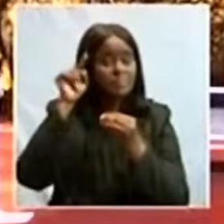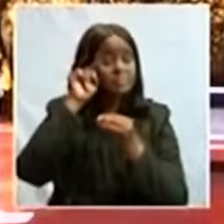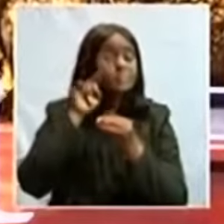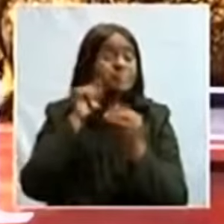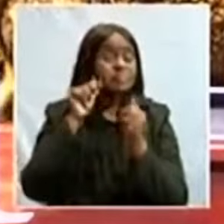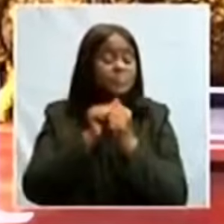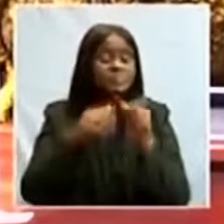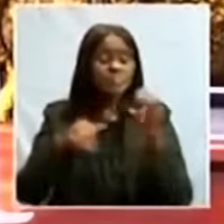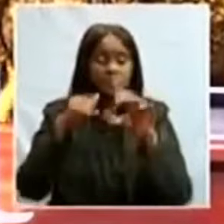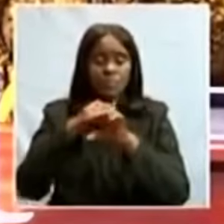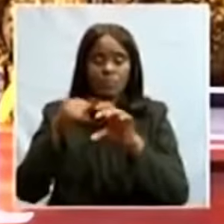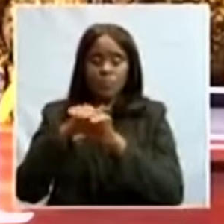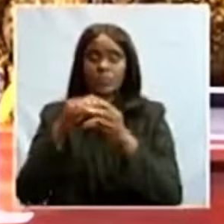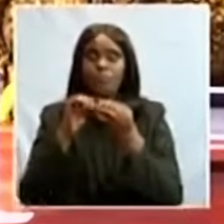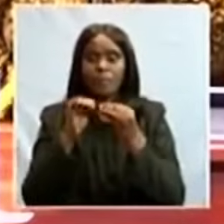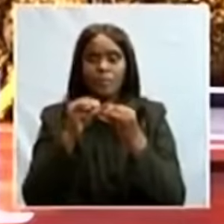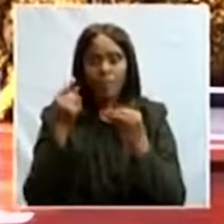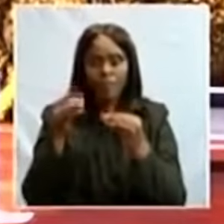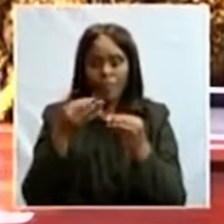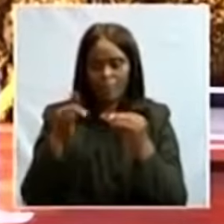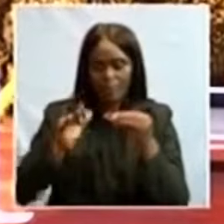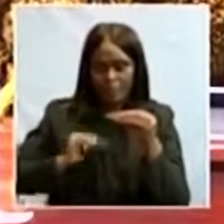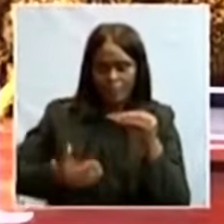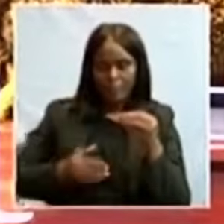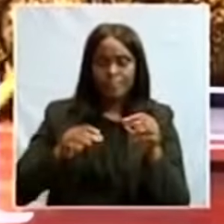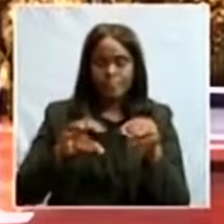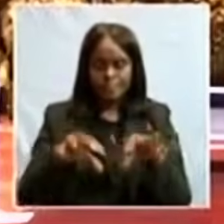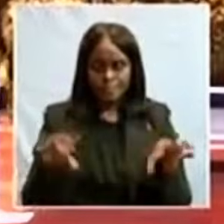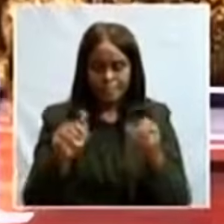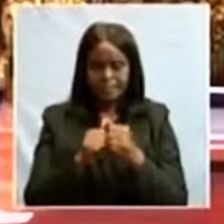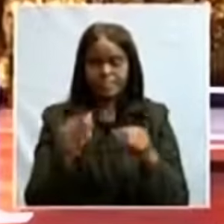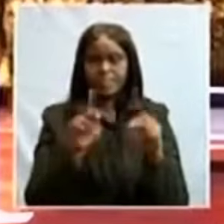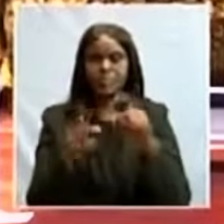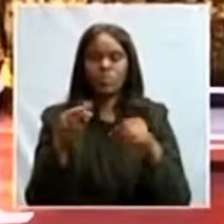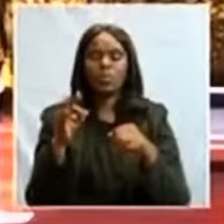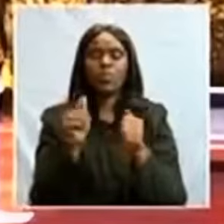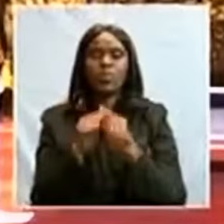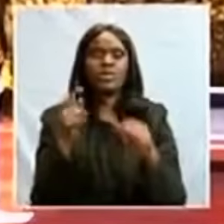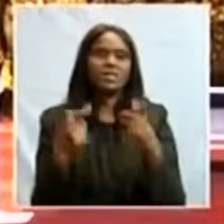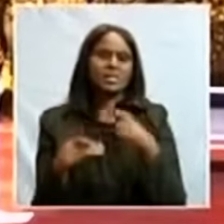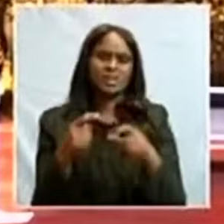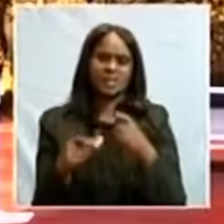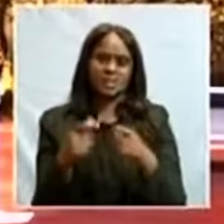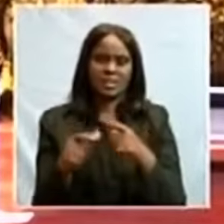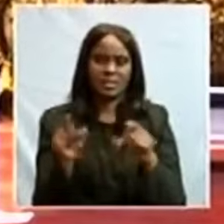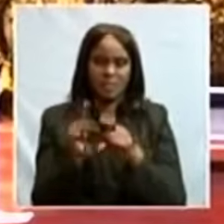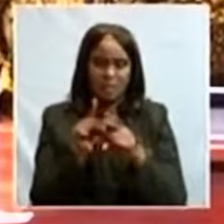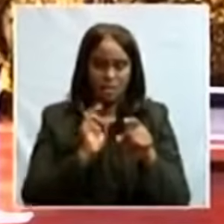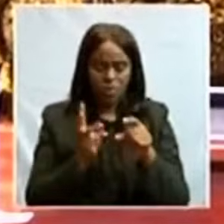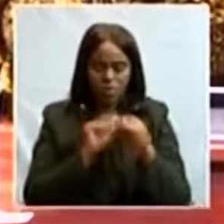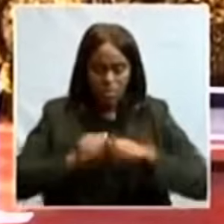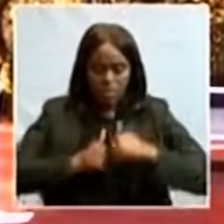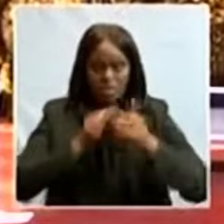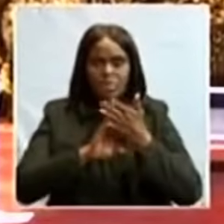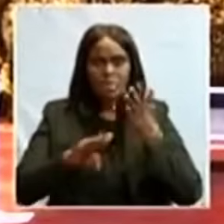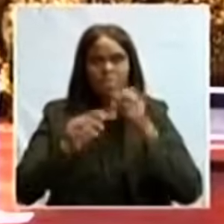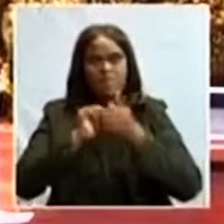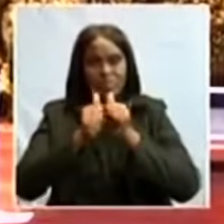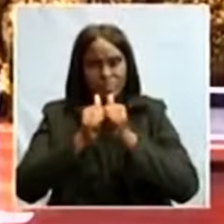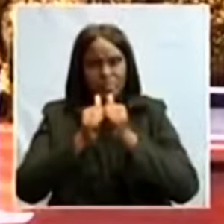and inclusivity of women, children, and people with disabilities, as we believe